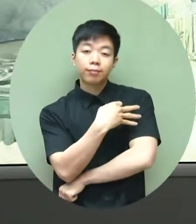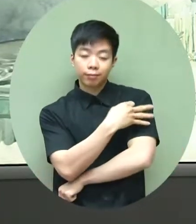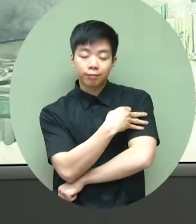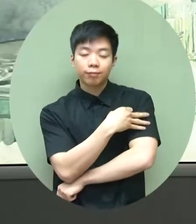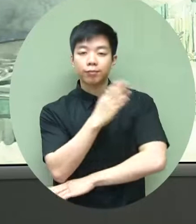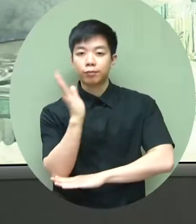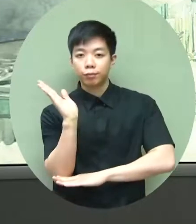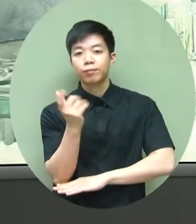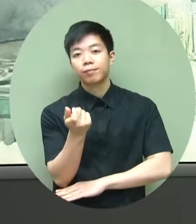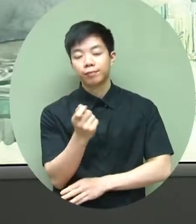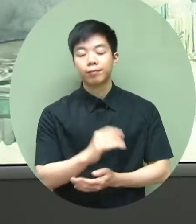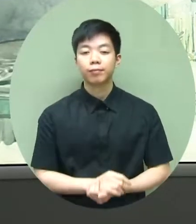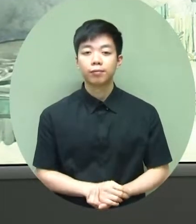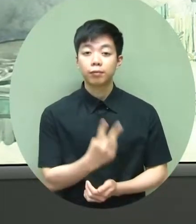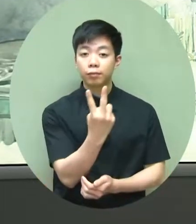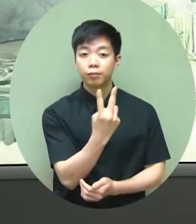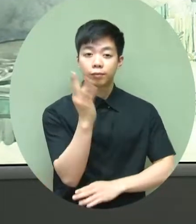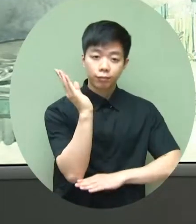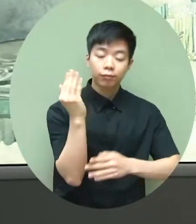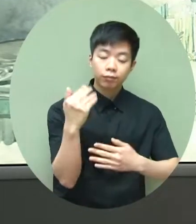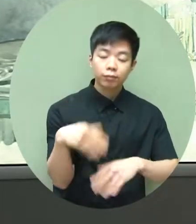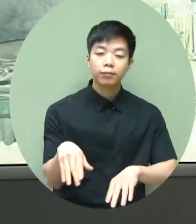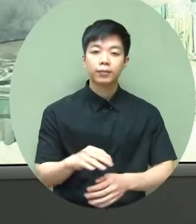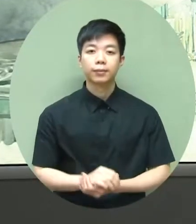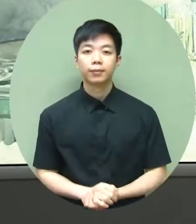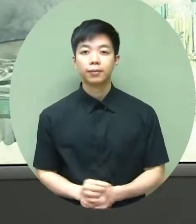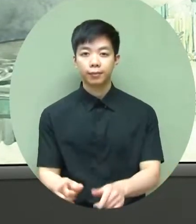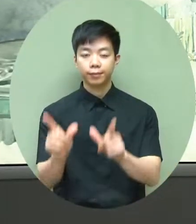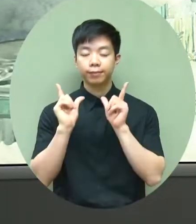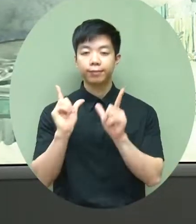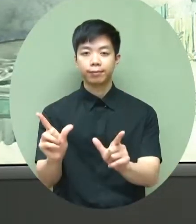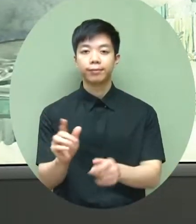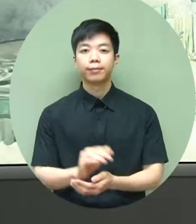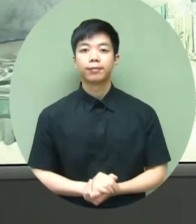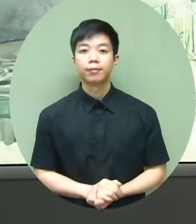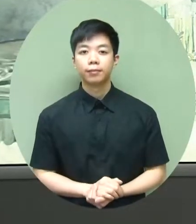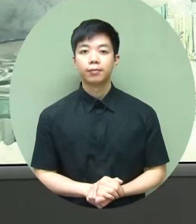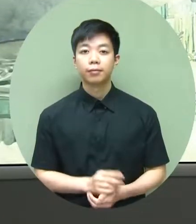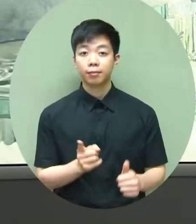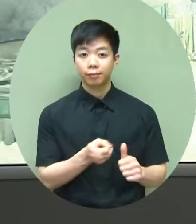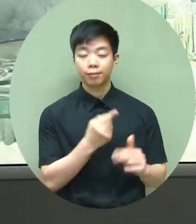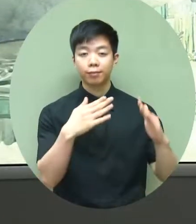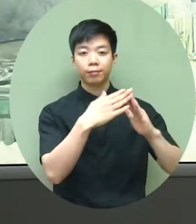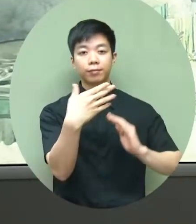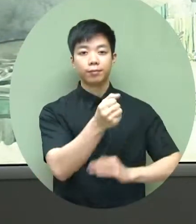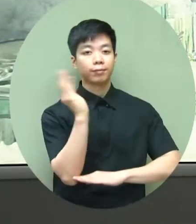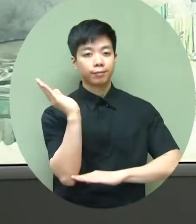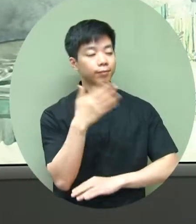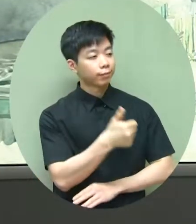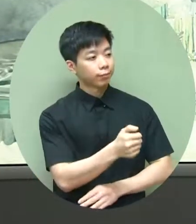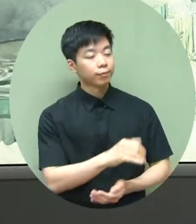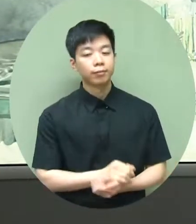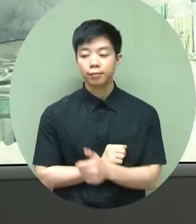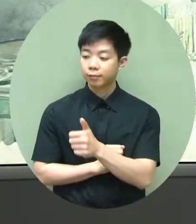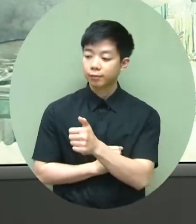then Dr. Jacob Kam, CEO of MTR, will also say a few words before we have a Q&A session. Over to